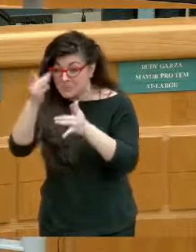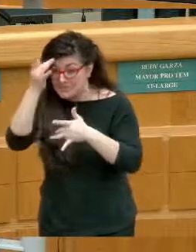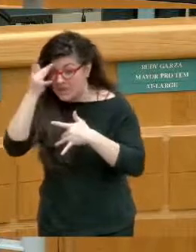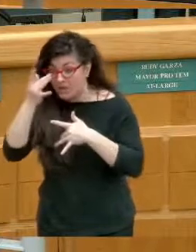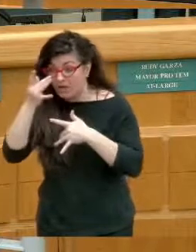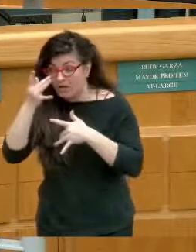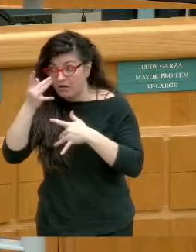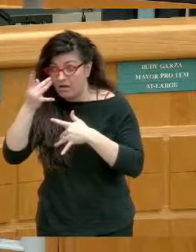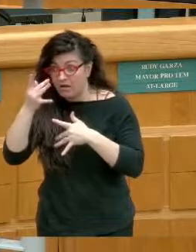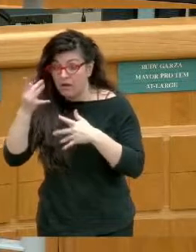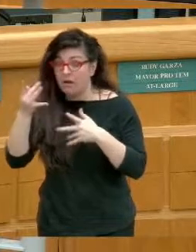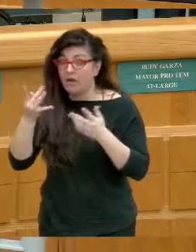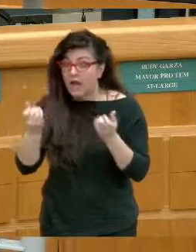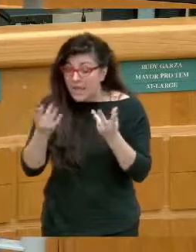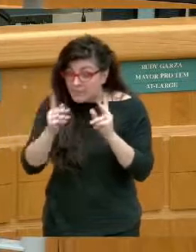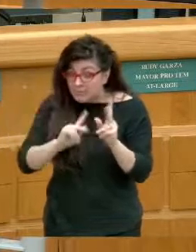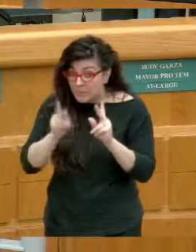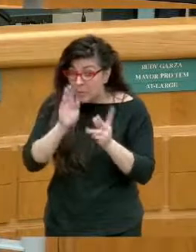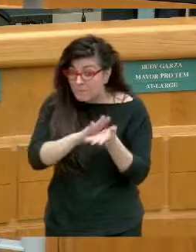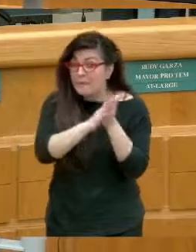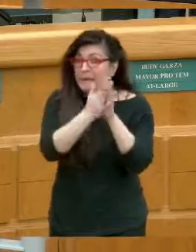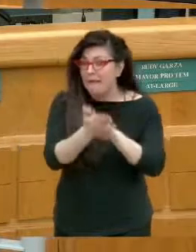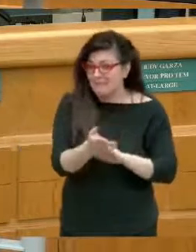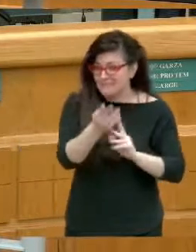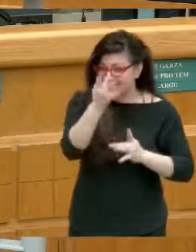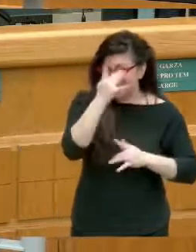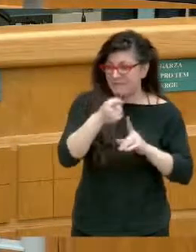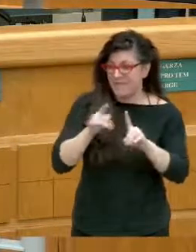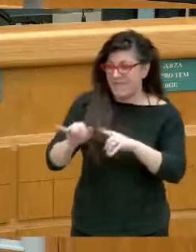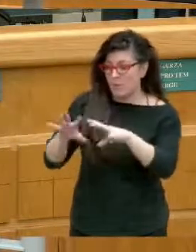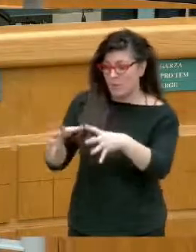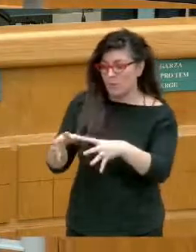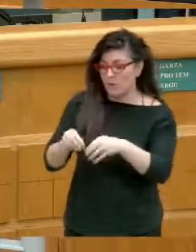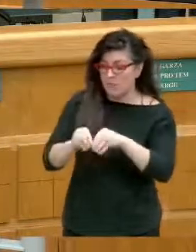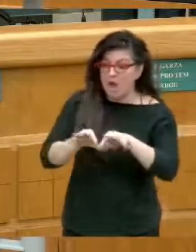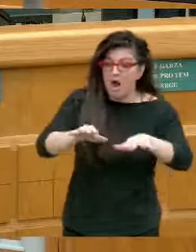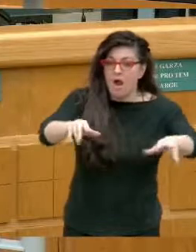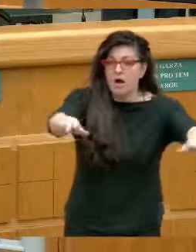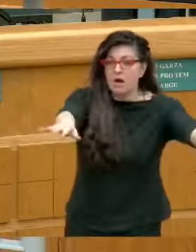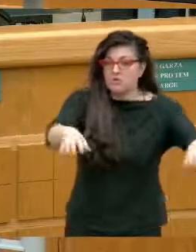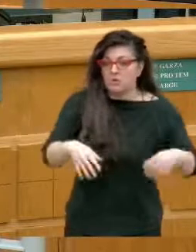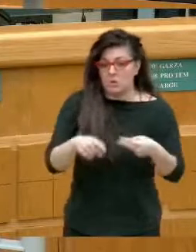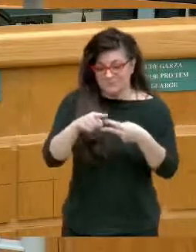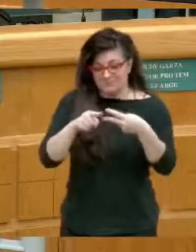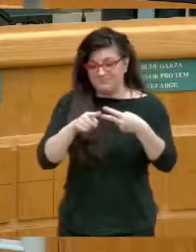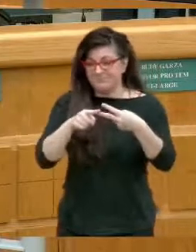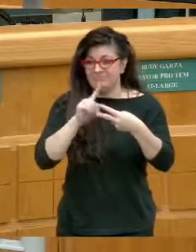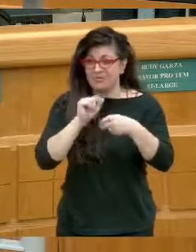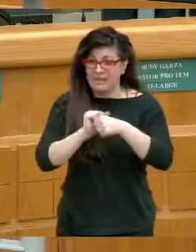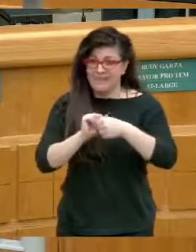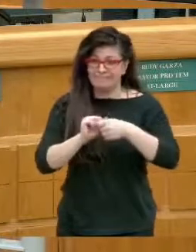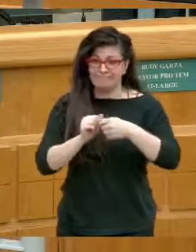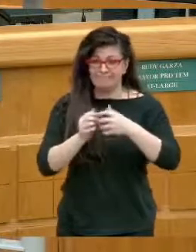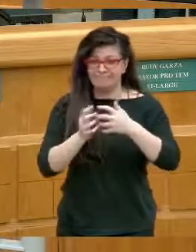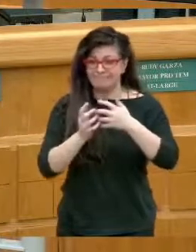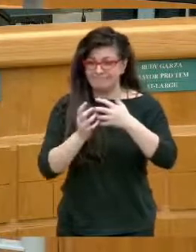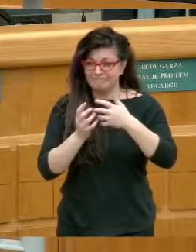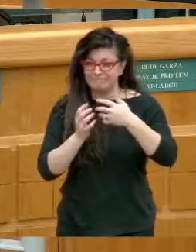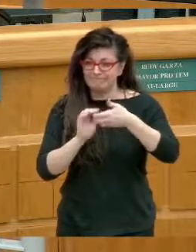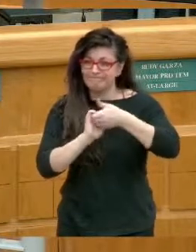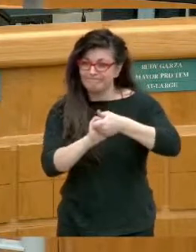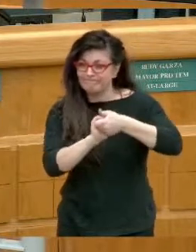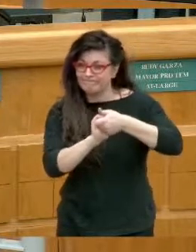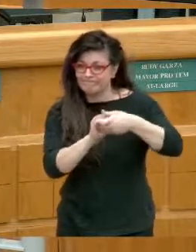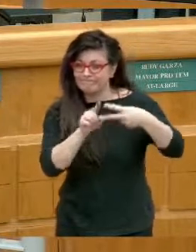contracting COVID-19. And so these 2 things work in unison. With these local outbreaks, right now, there hasn't been